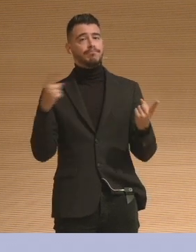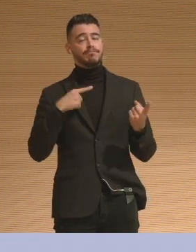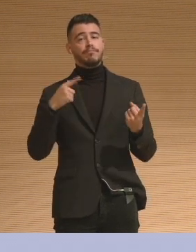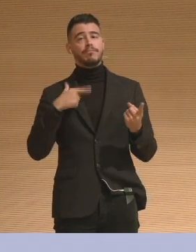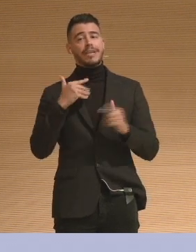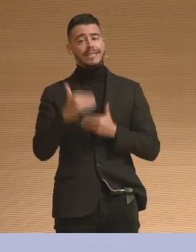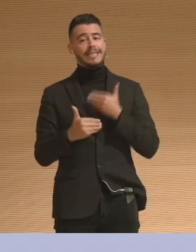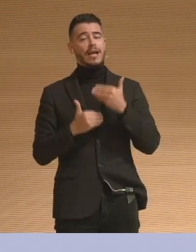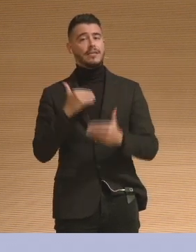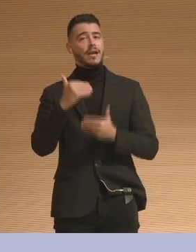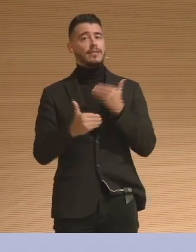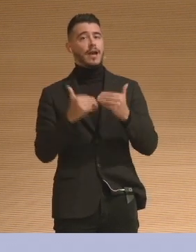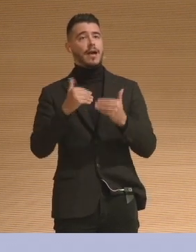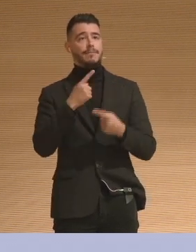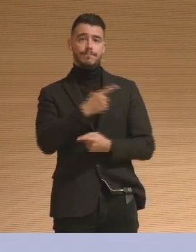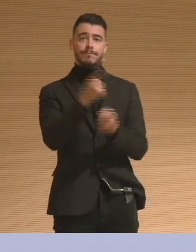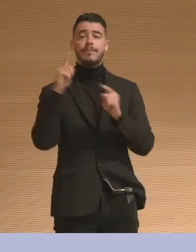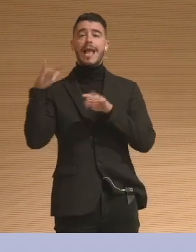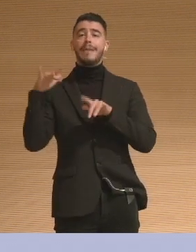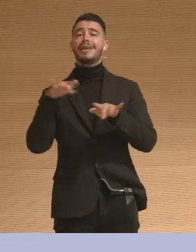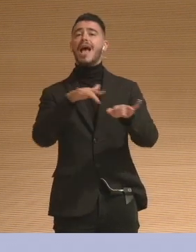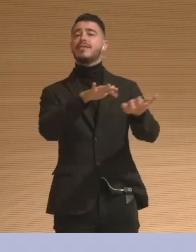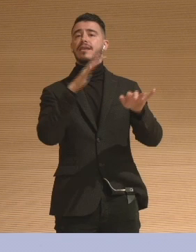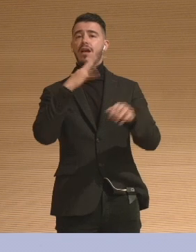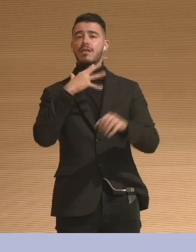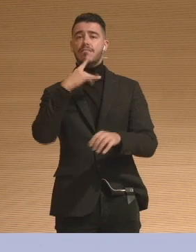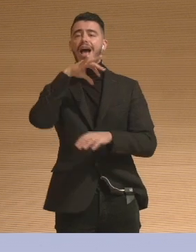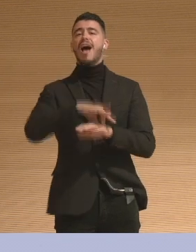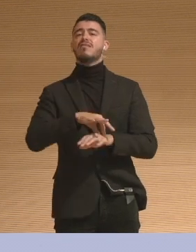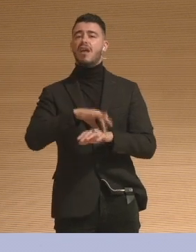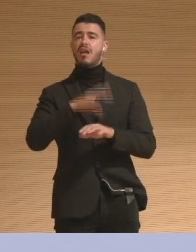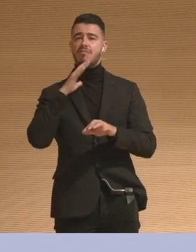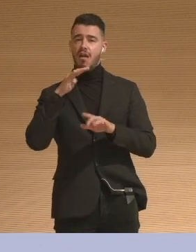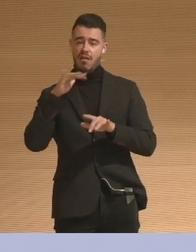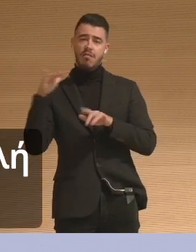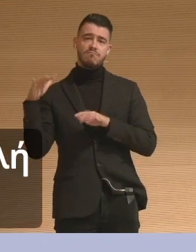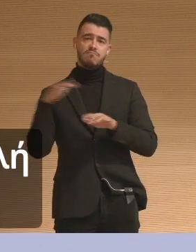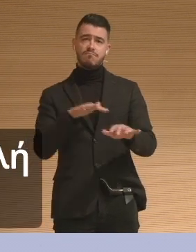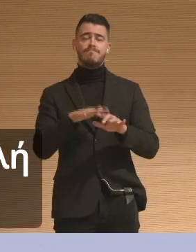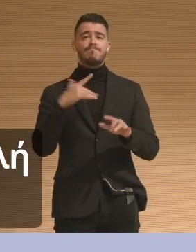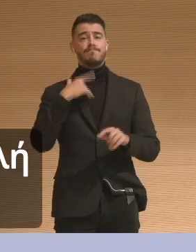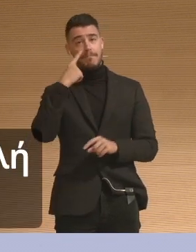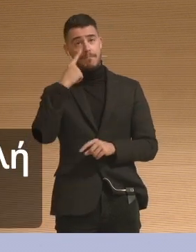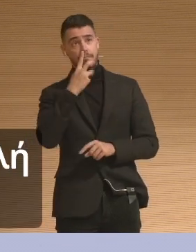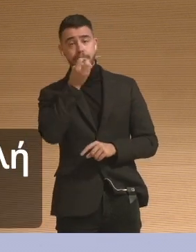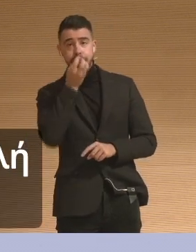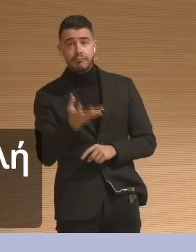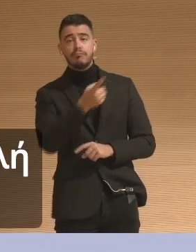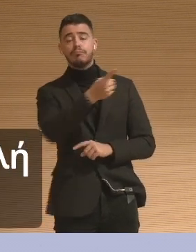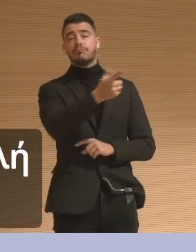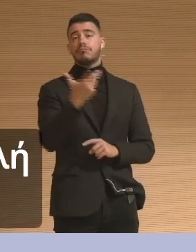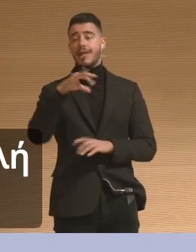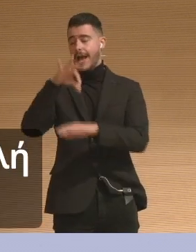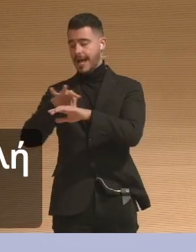Another picture shows a protective uniform of health carers during the outbreak of Ebola. Now, because the health carers were